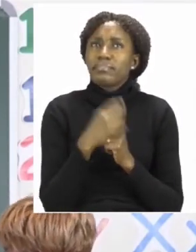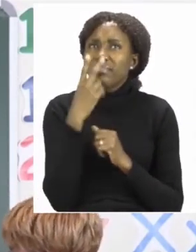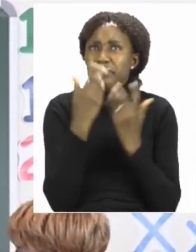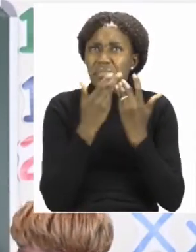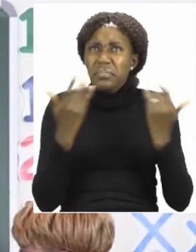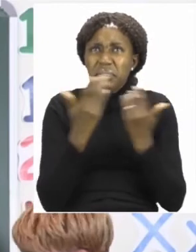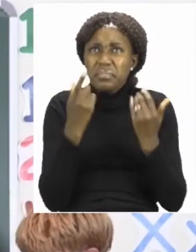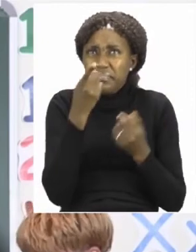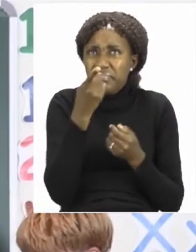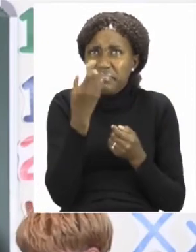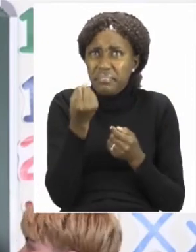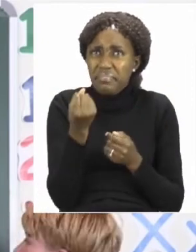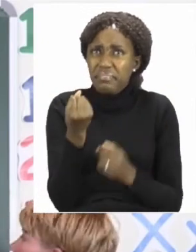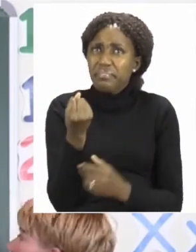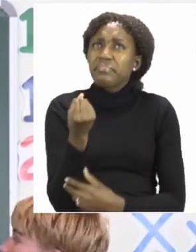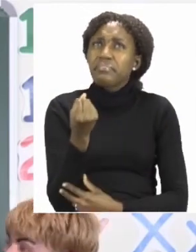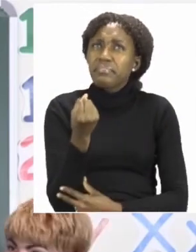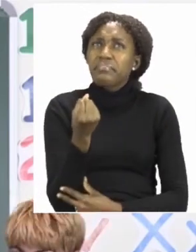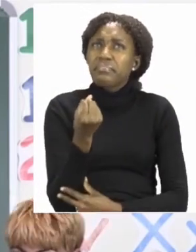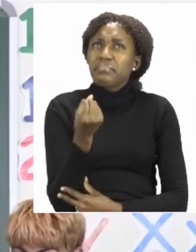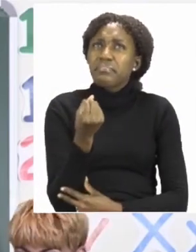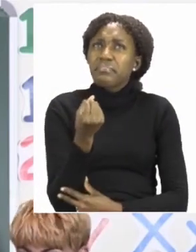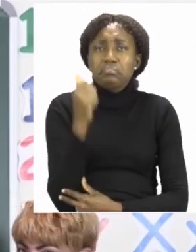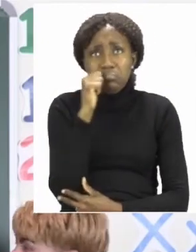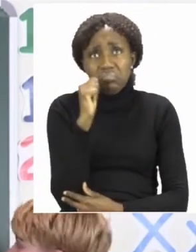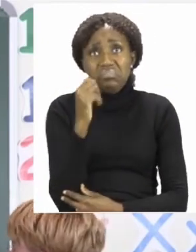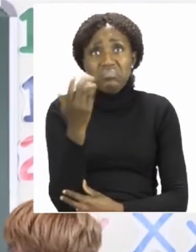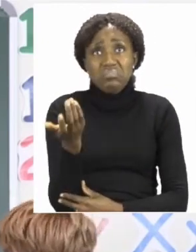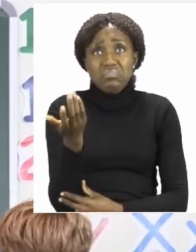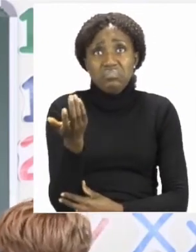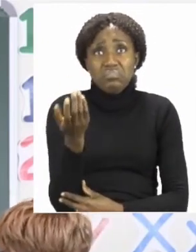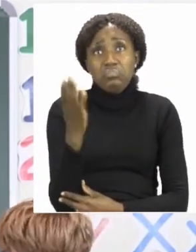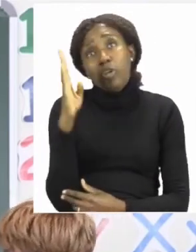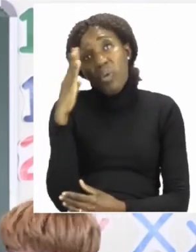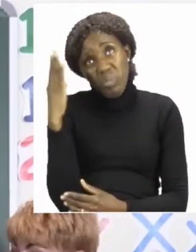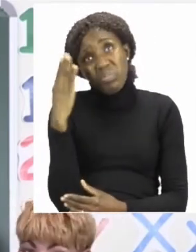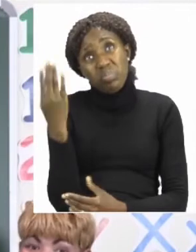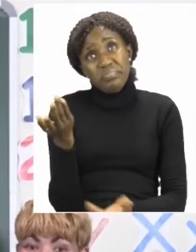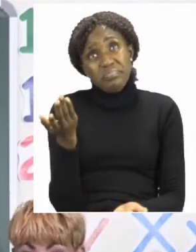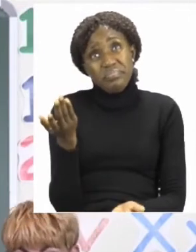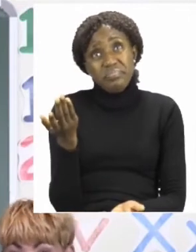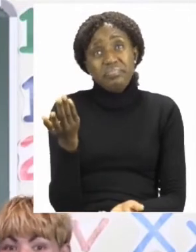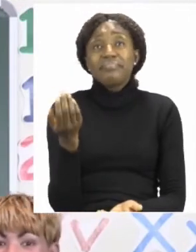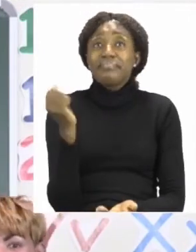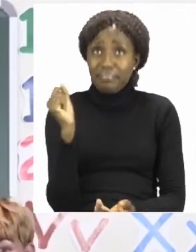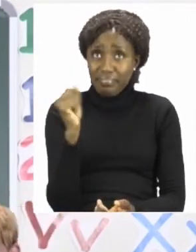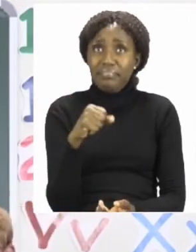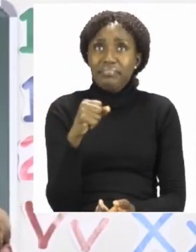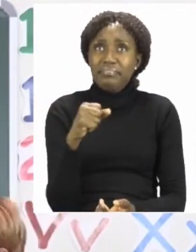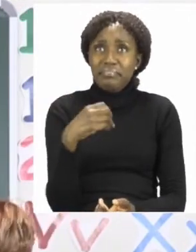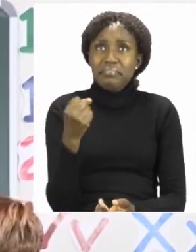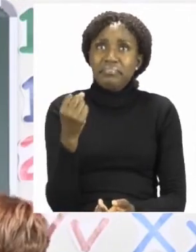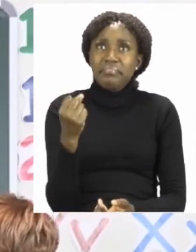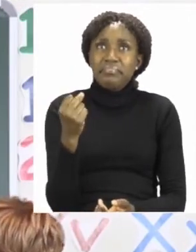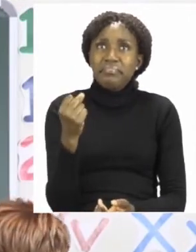over here or yellow or blue that's right we do